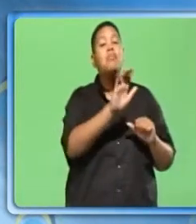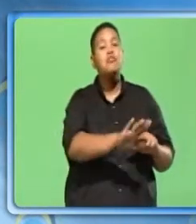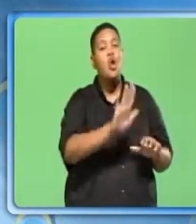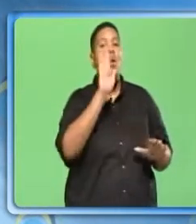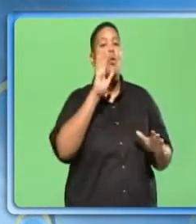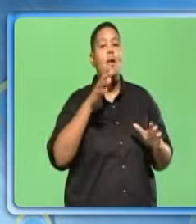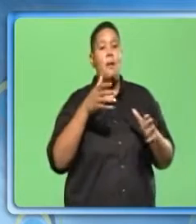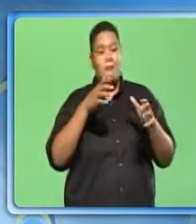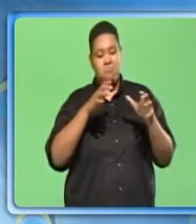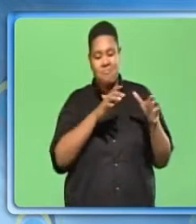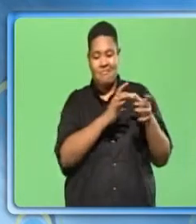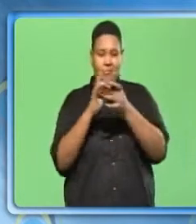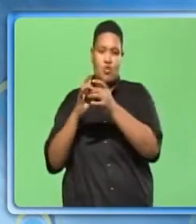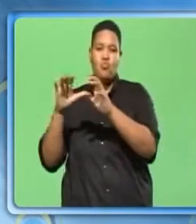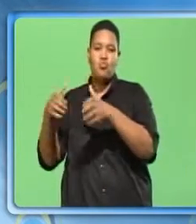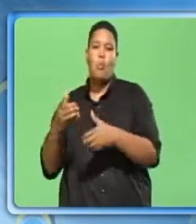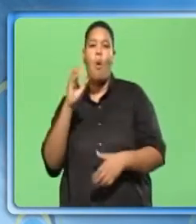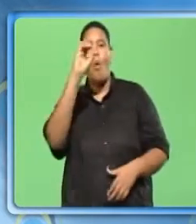to group O.